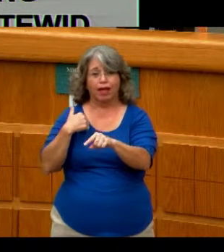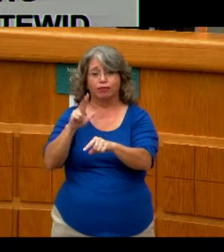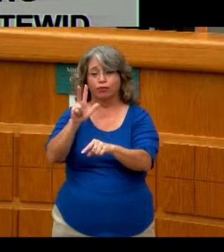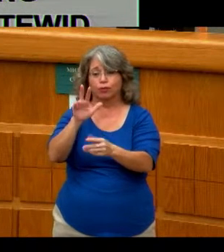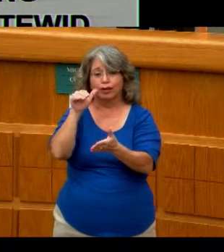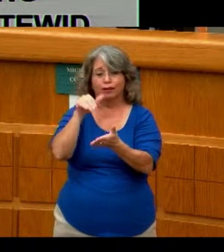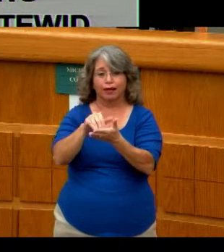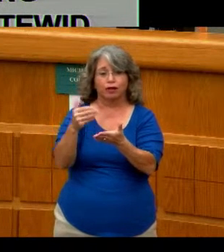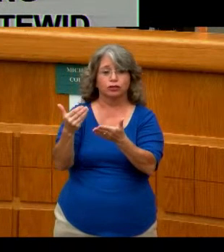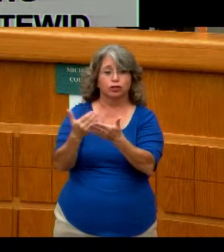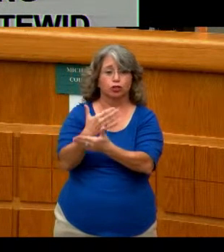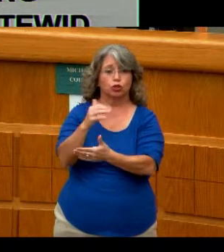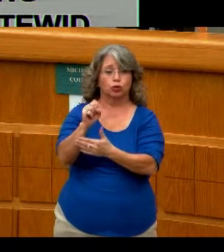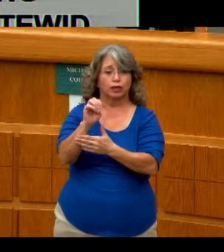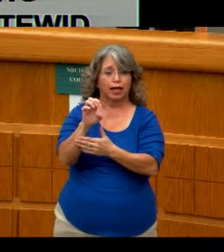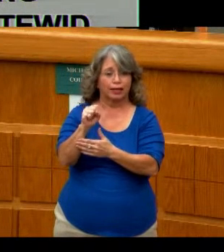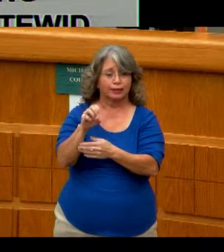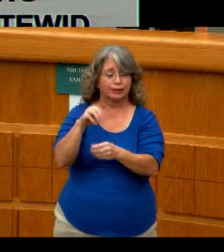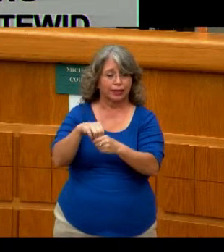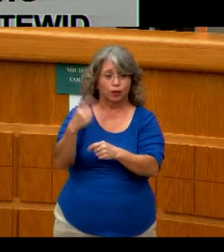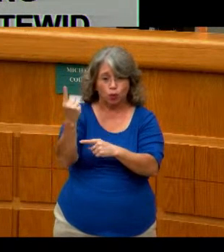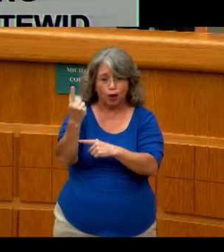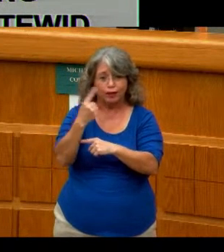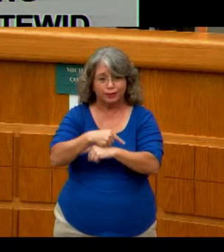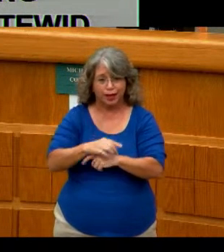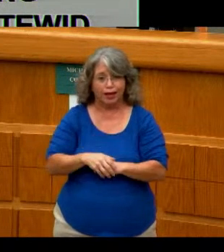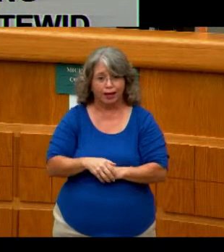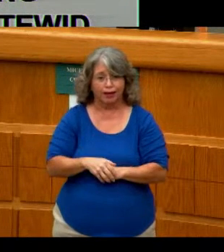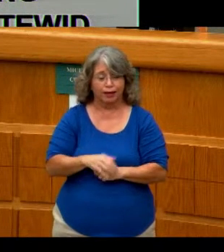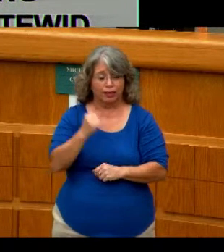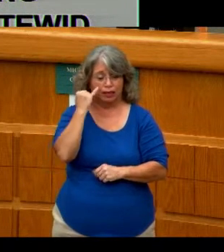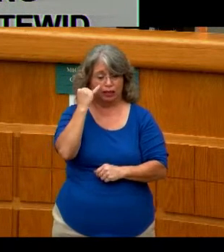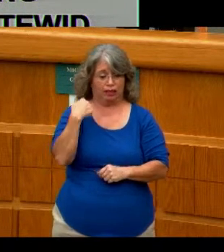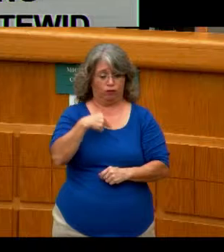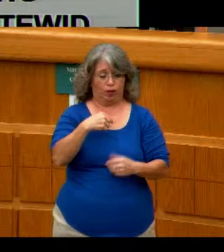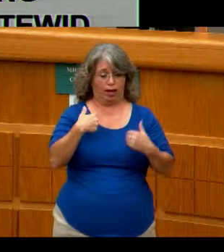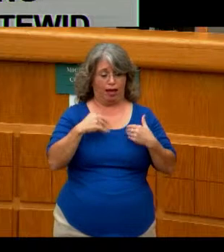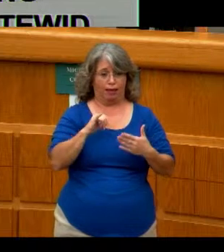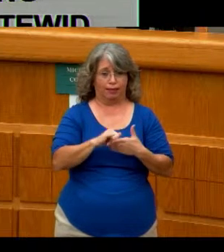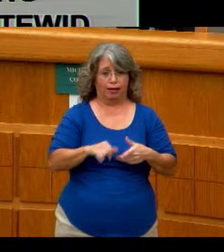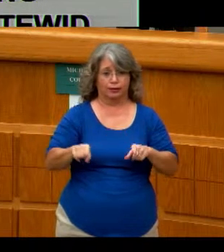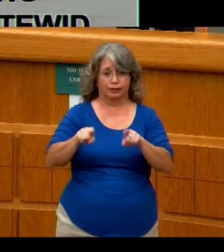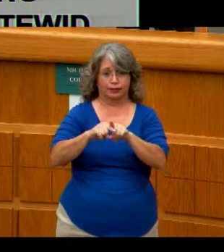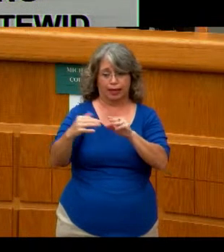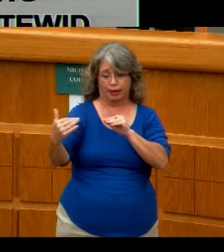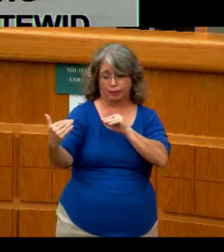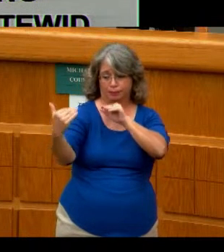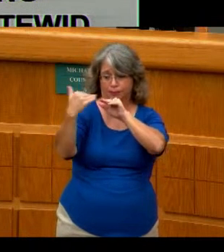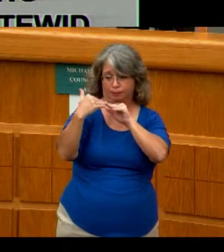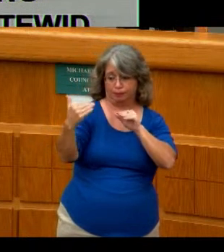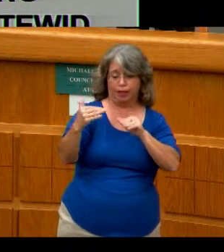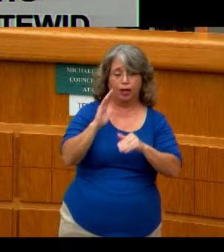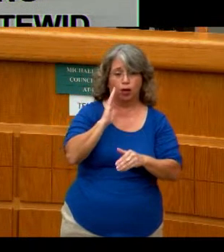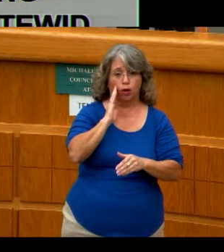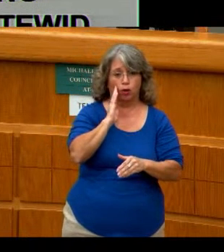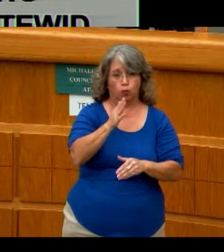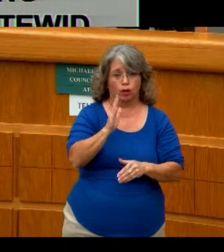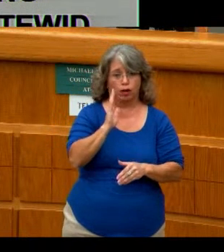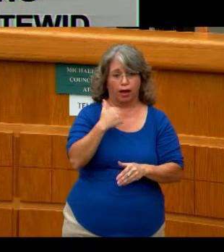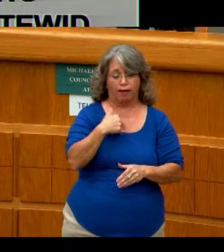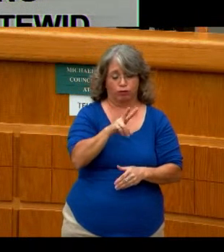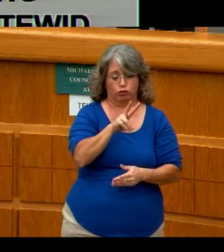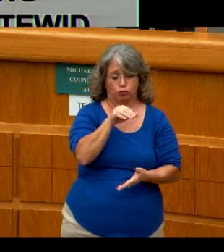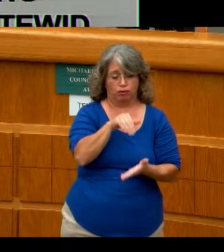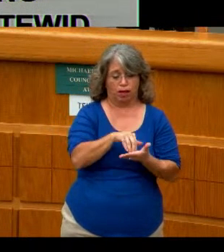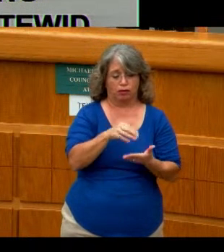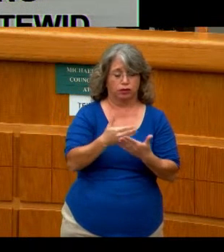Amarillo, and Lubbock overall. And there was even a day in El Paso where there were 3,000 new cases in one day. If we had that